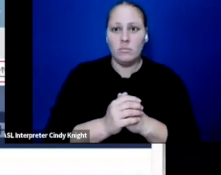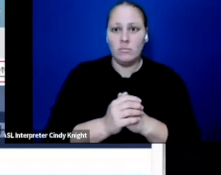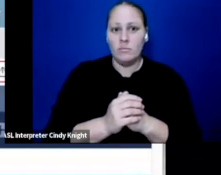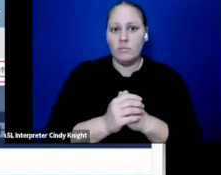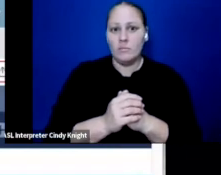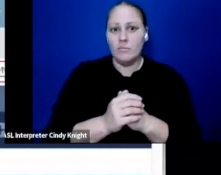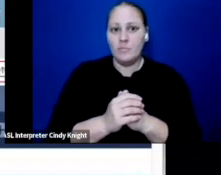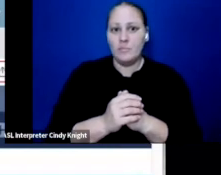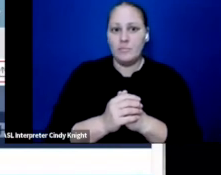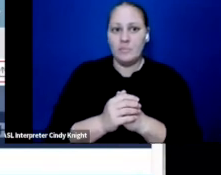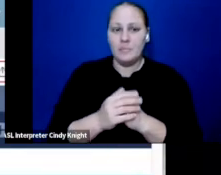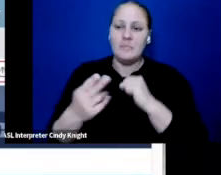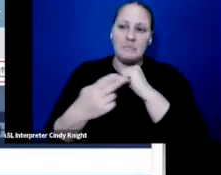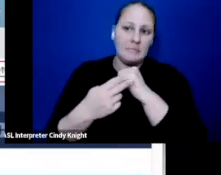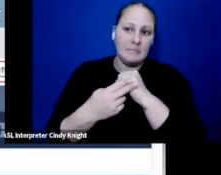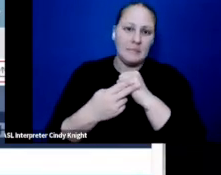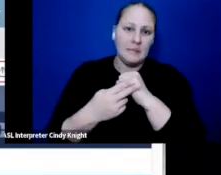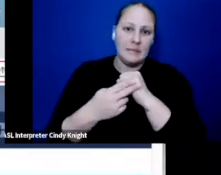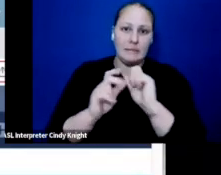space when needed.